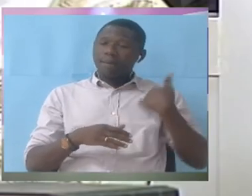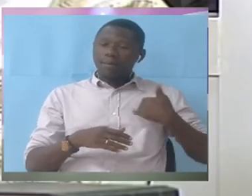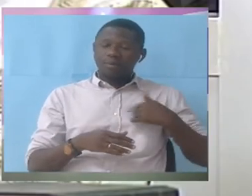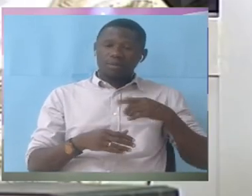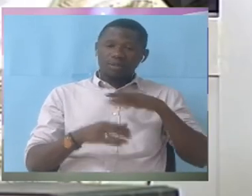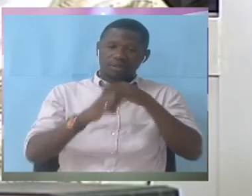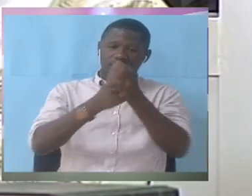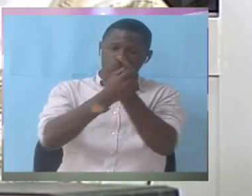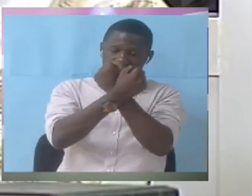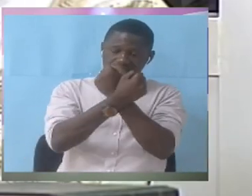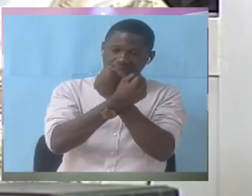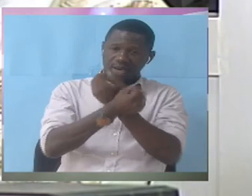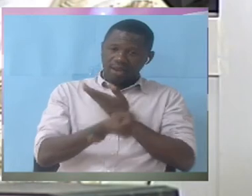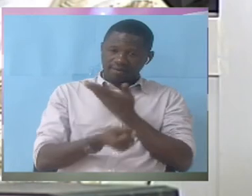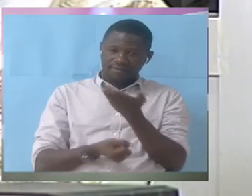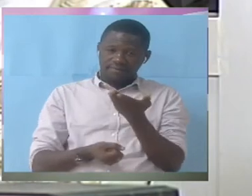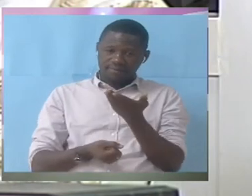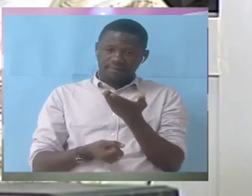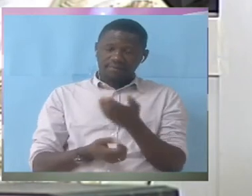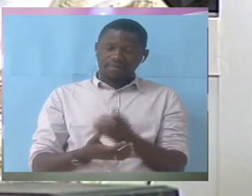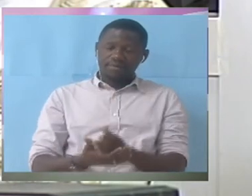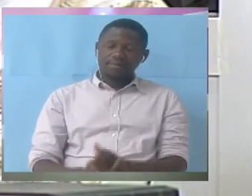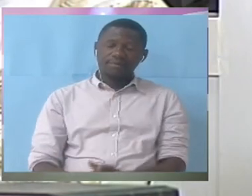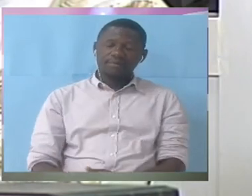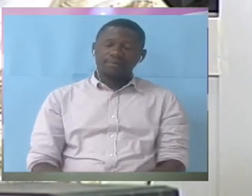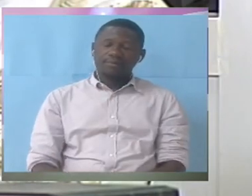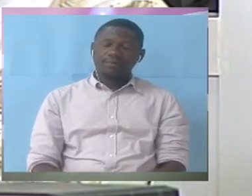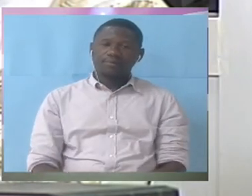def nañ ko nonu pour gis ne ray nañ ay